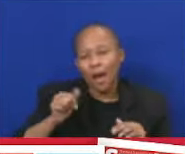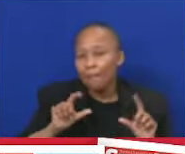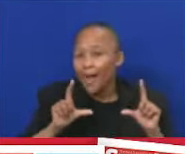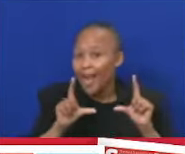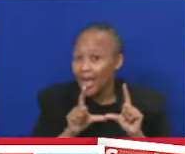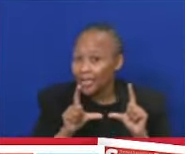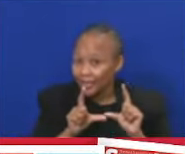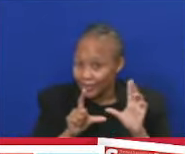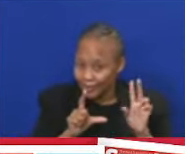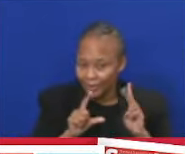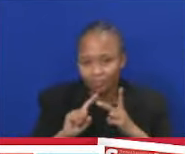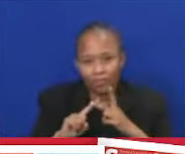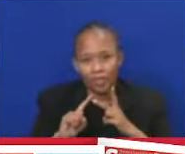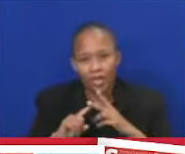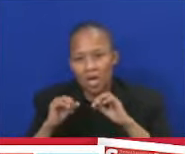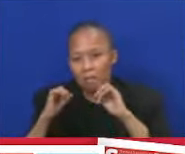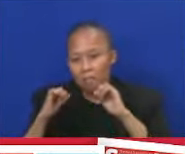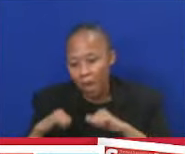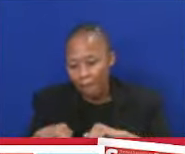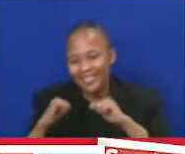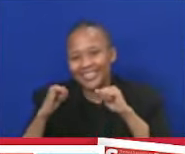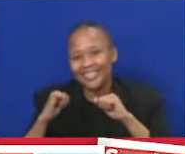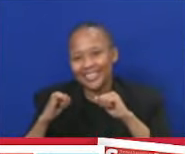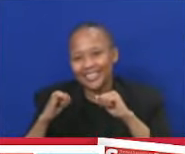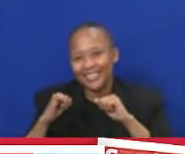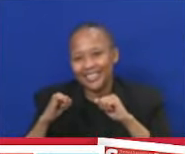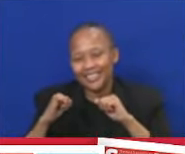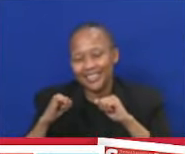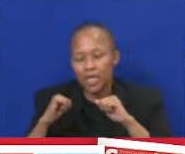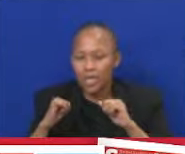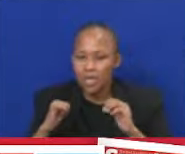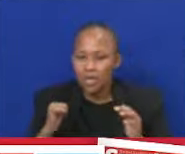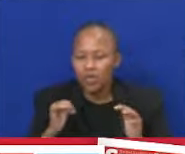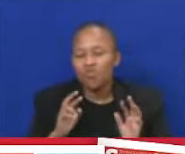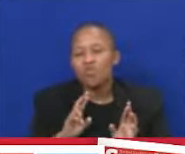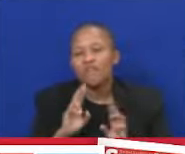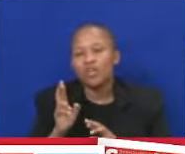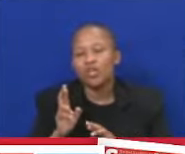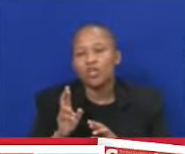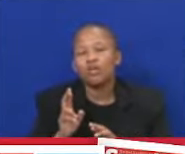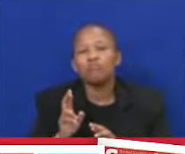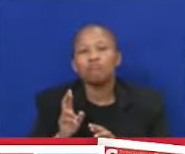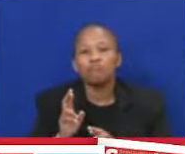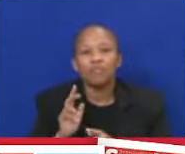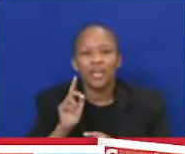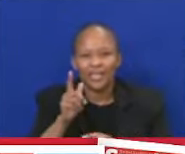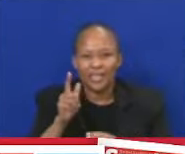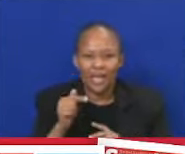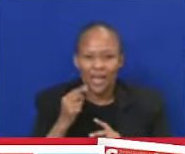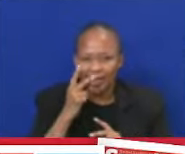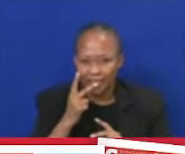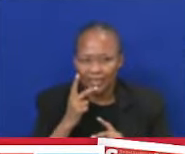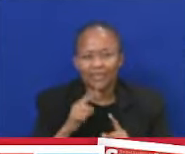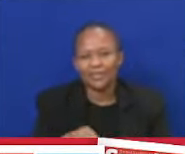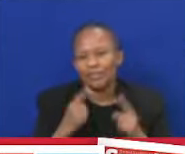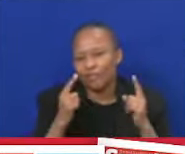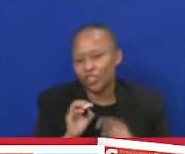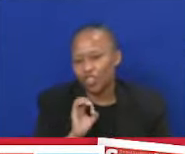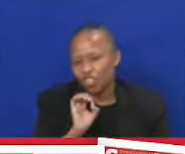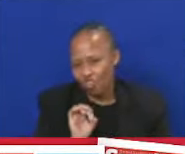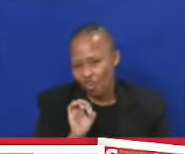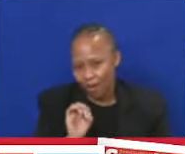or permits that you refer to later. Can you please tell